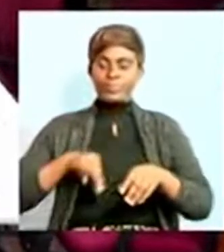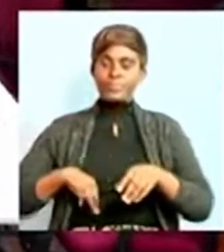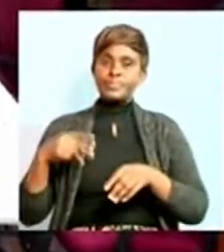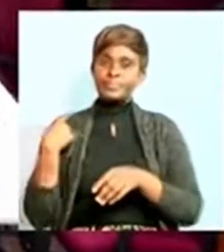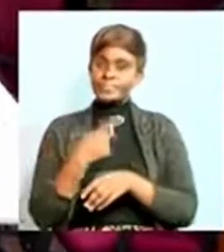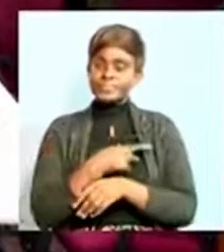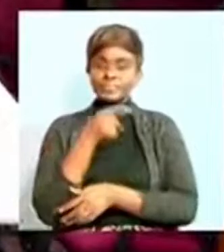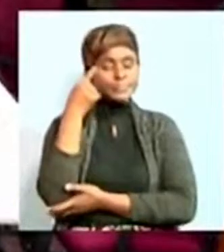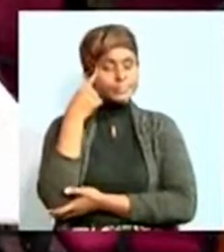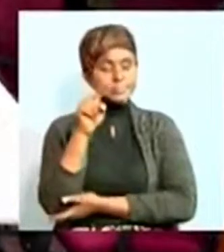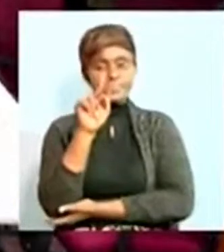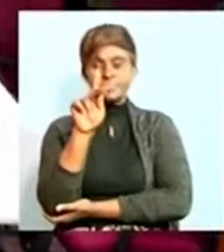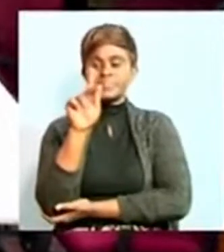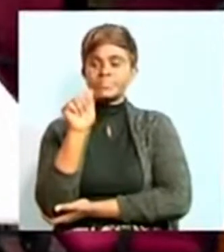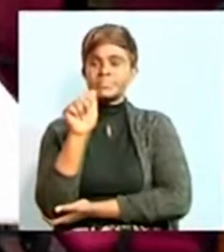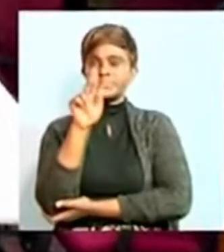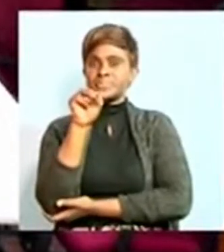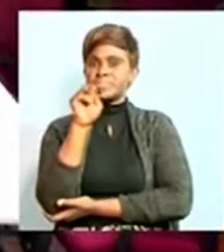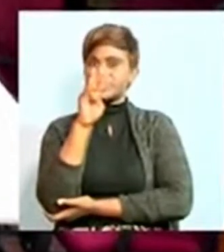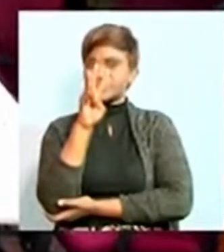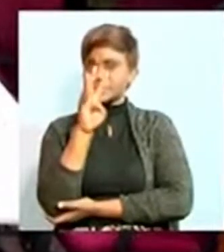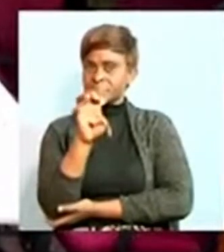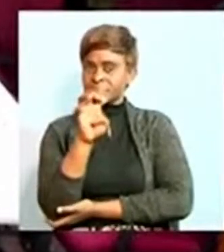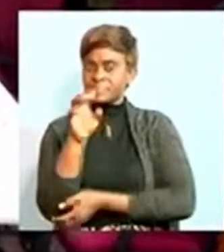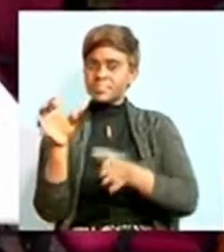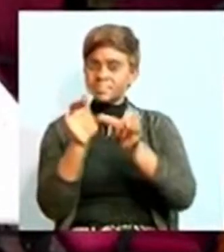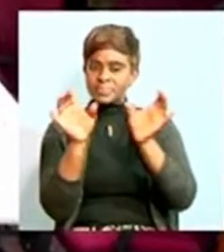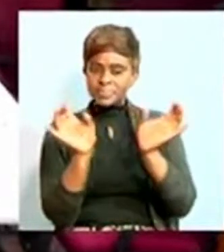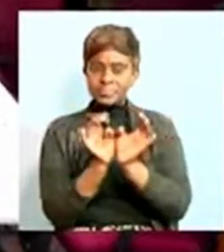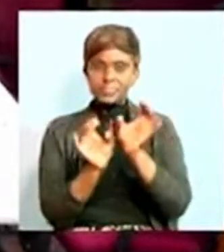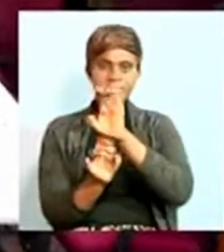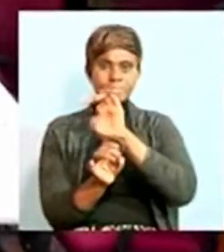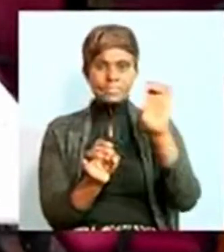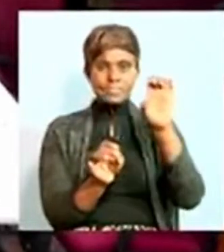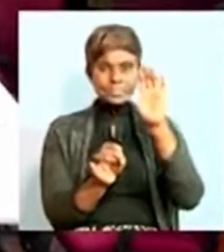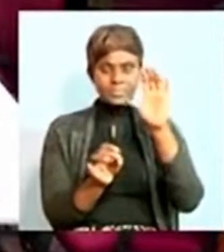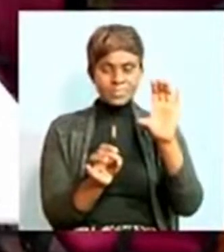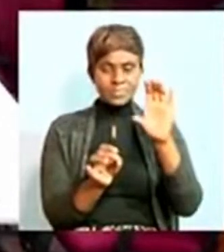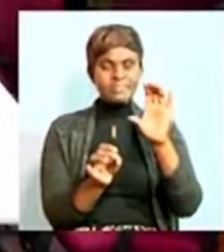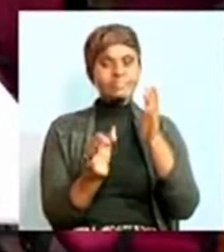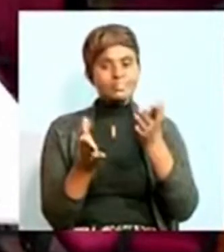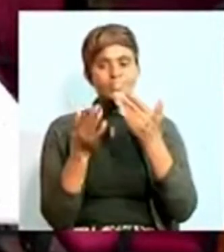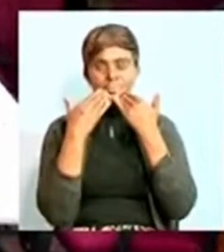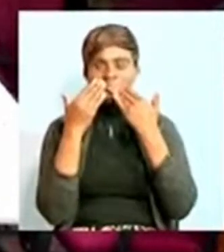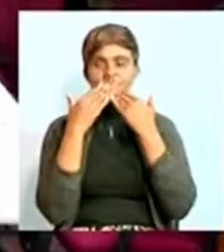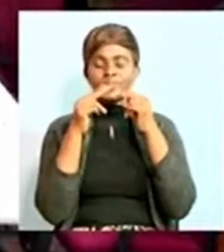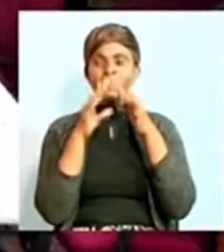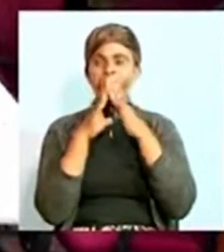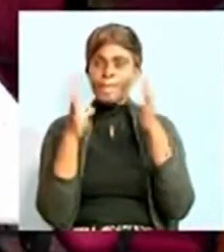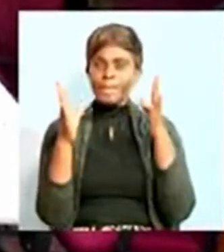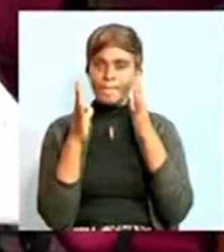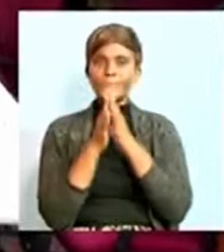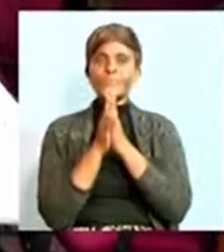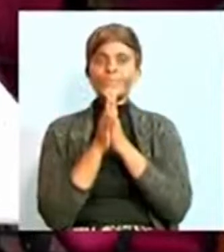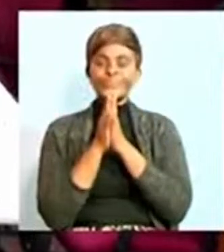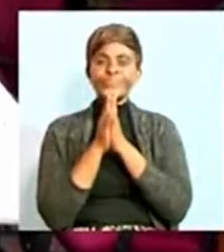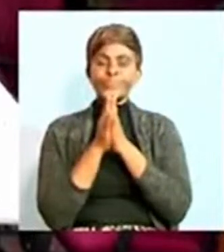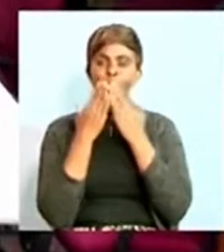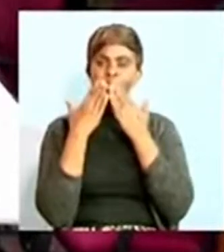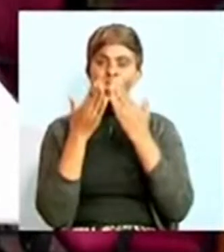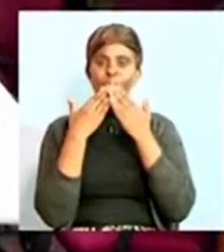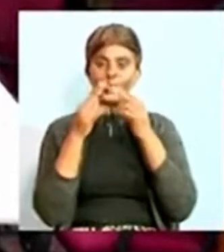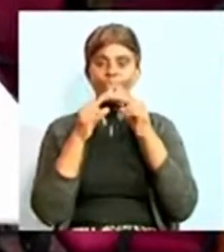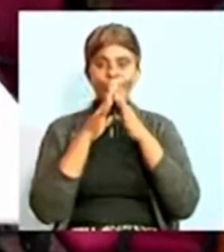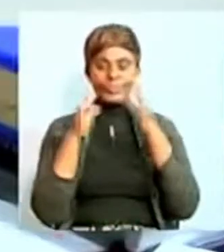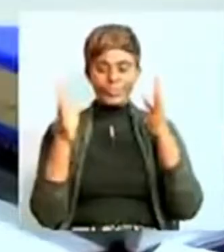for Kaumbwe constituency in the district of the Eastern Province. You're most welcome. Thank you. Thank you so